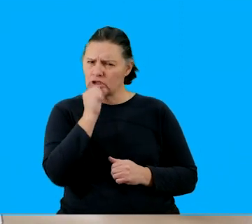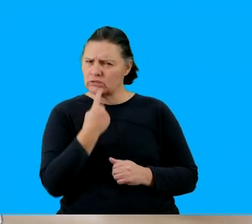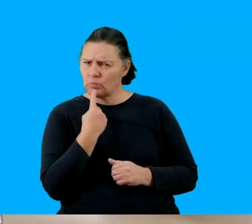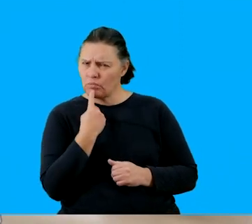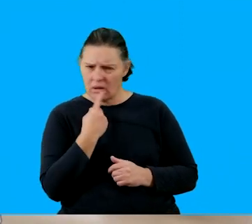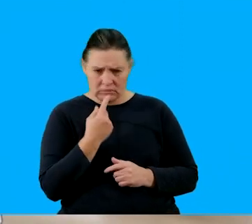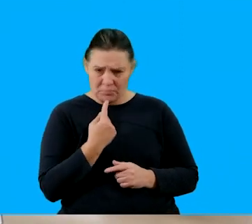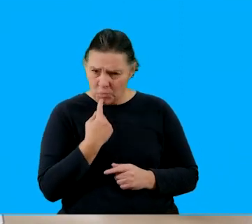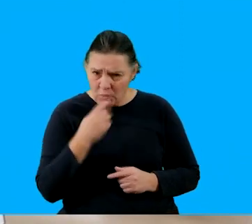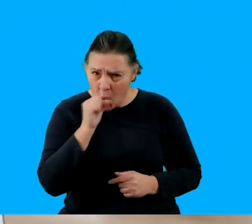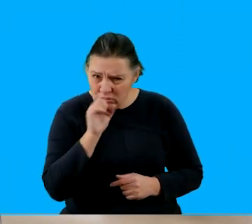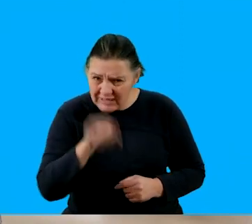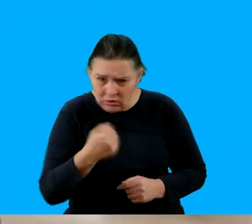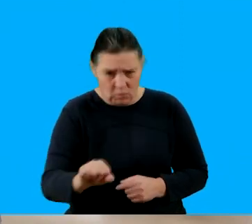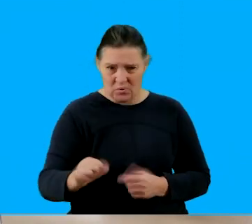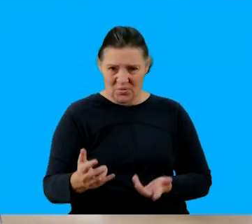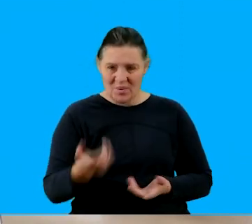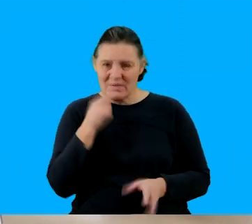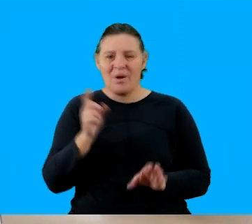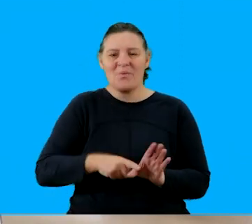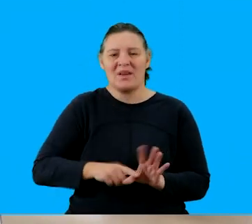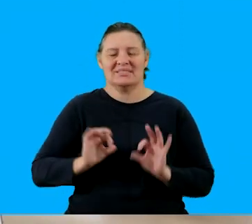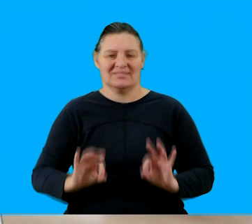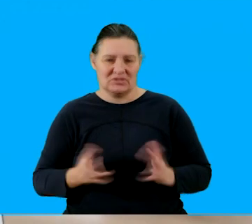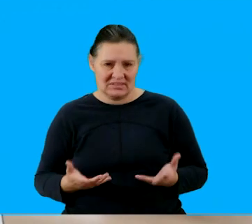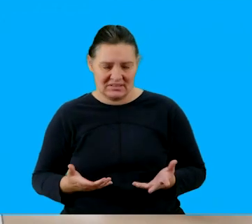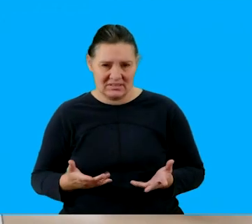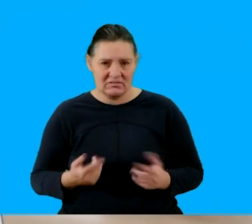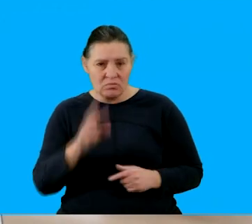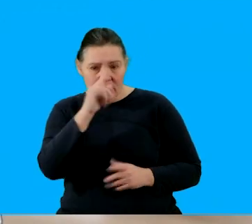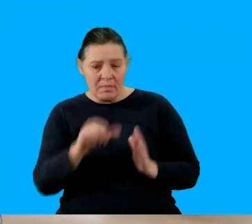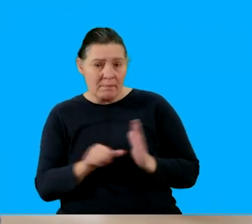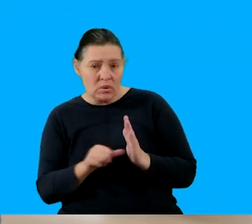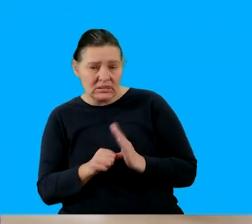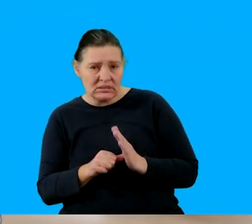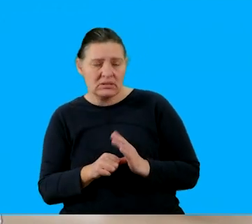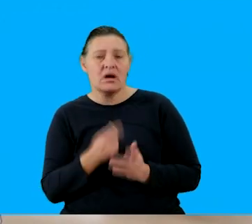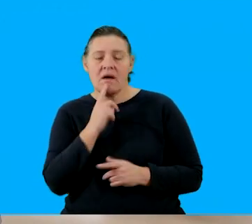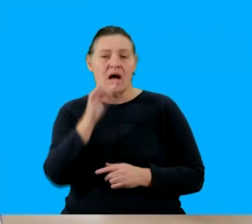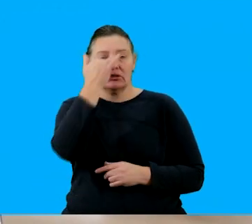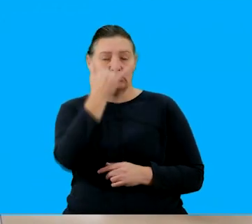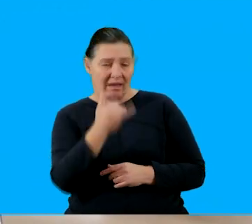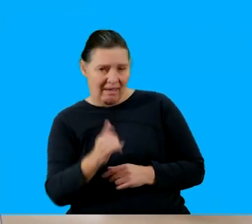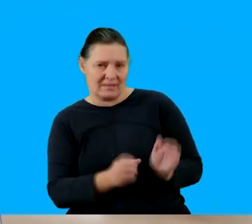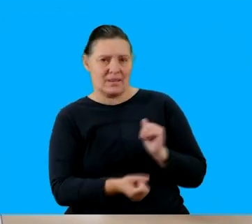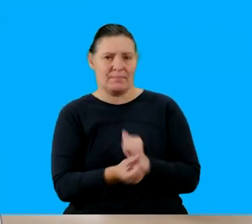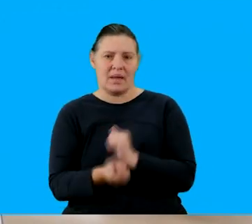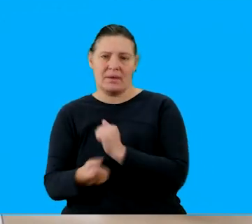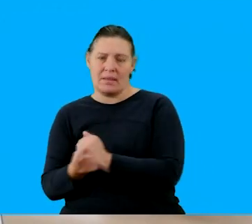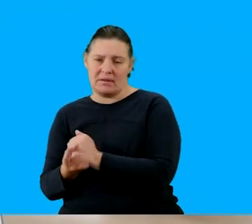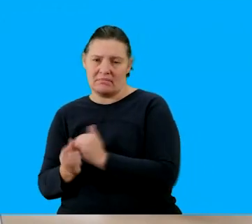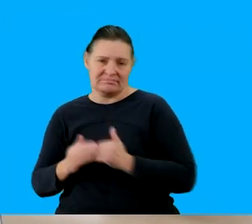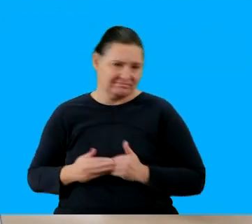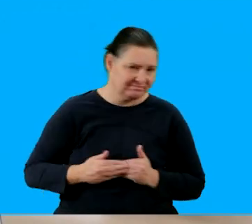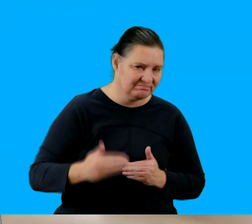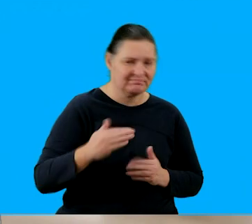drink or not? So this is considered to be quality assurance. Remember, what is key is that the checks are carried out